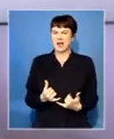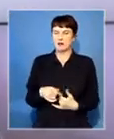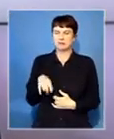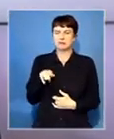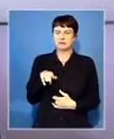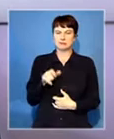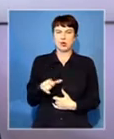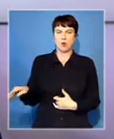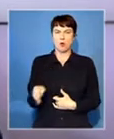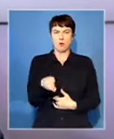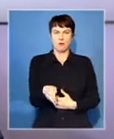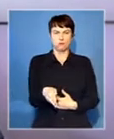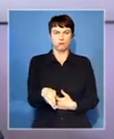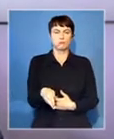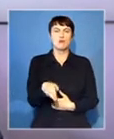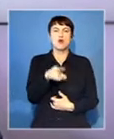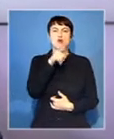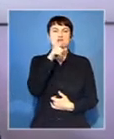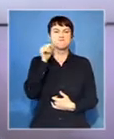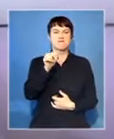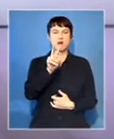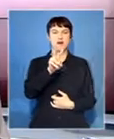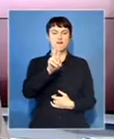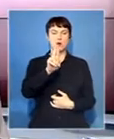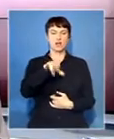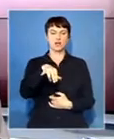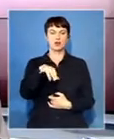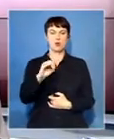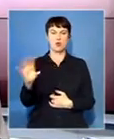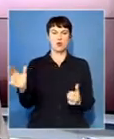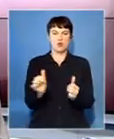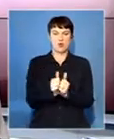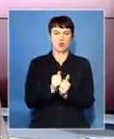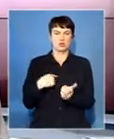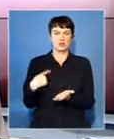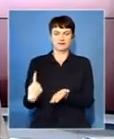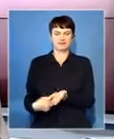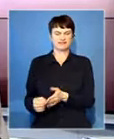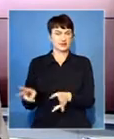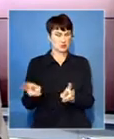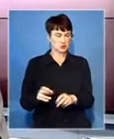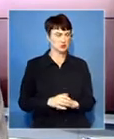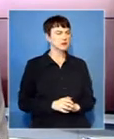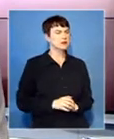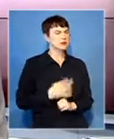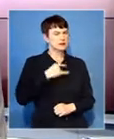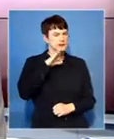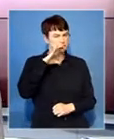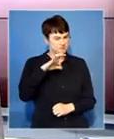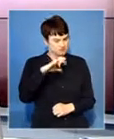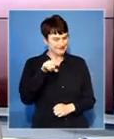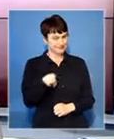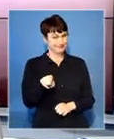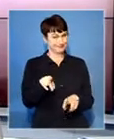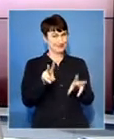about the commission is our contributing editor, Vuya Mvoko. Vuya, thank you very much for joining us. Well, this was, I